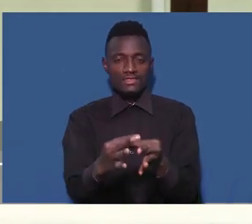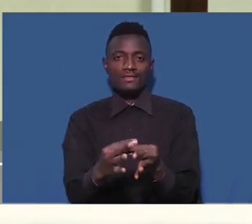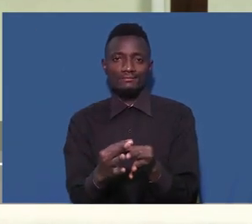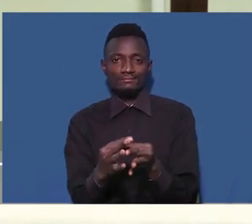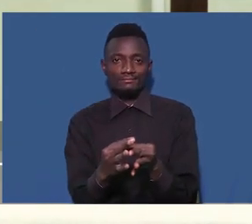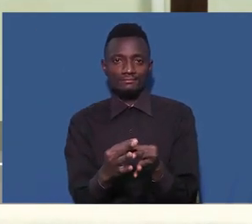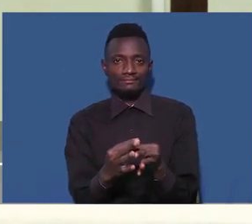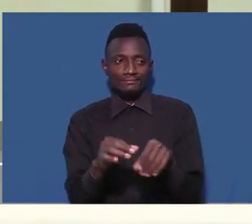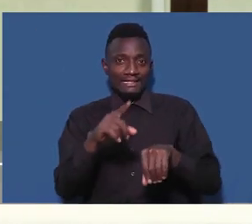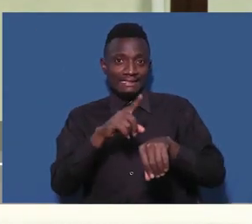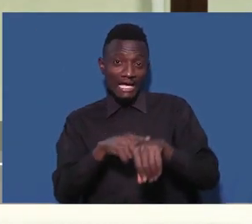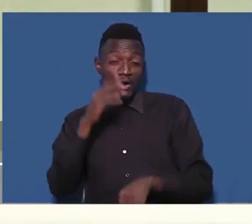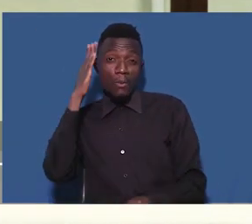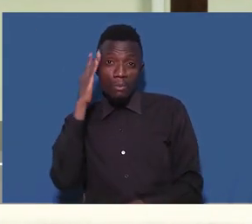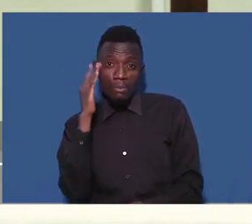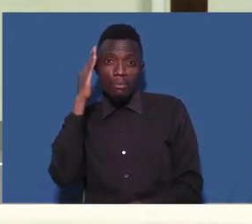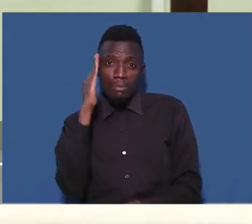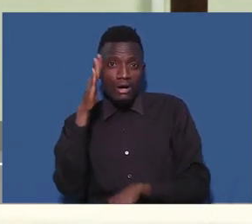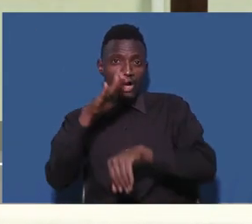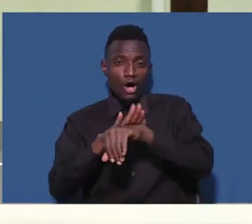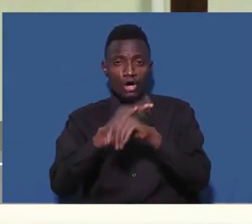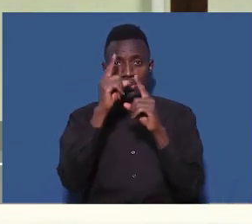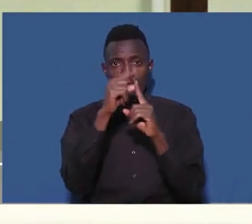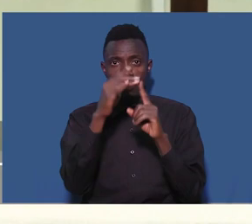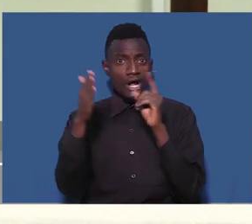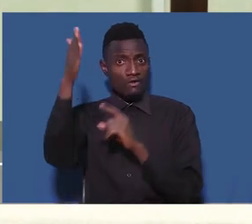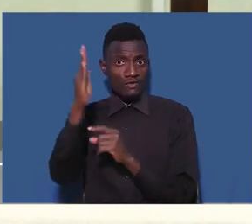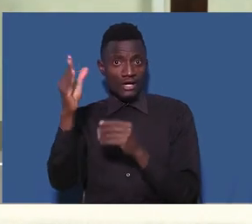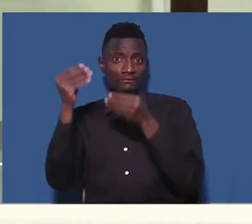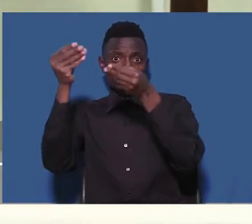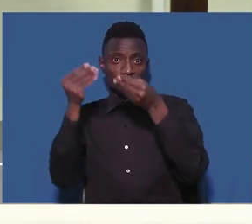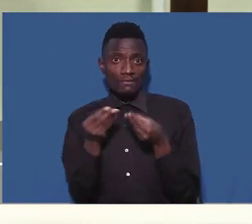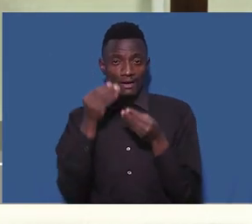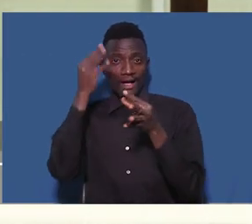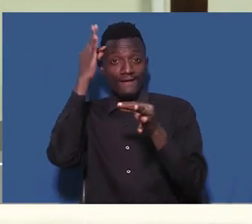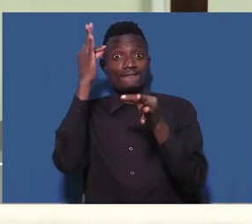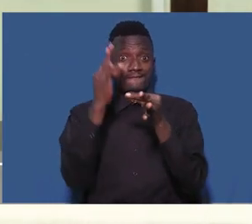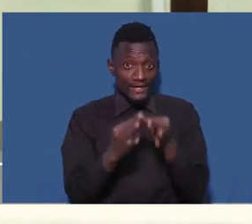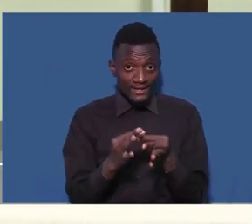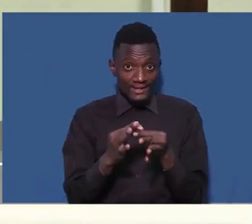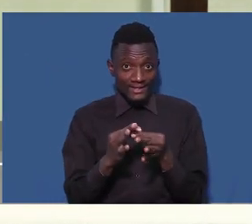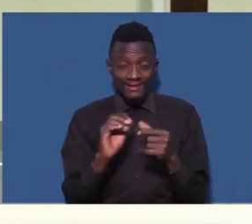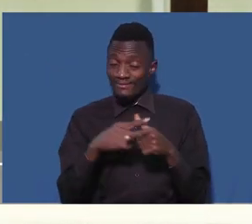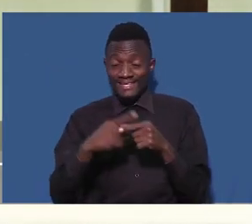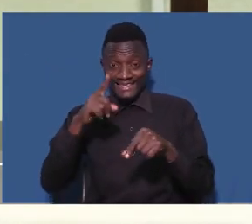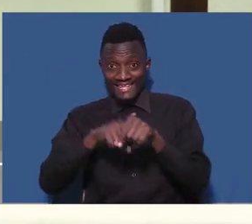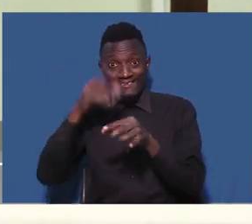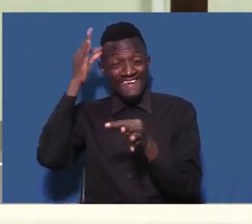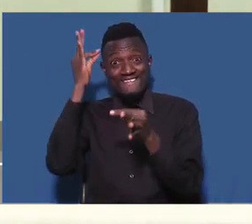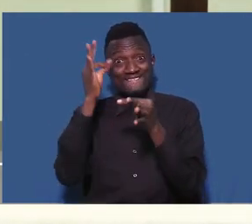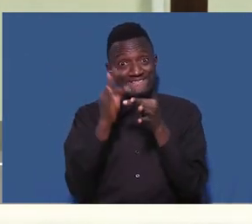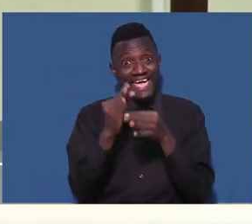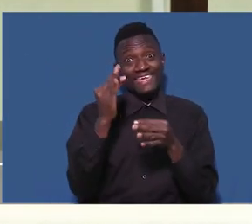Meditation on the word of God gives you faith, and then when you get faith, you spur into action with the